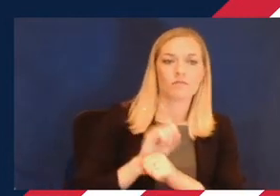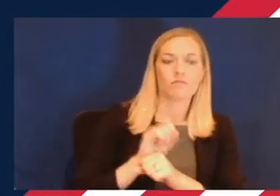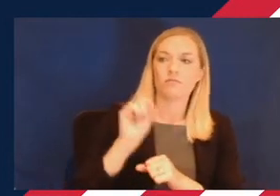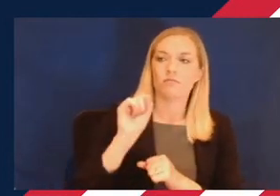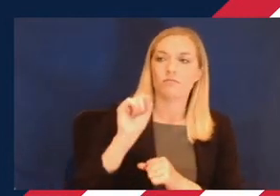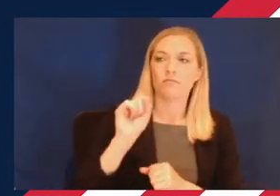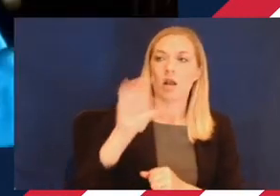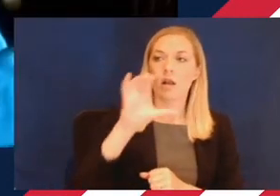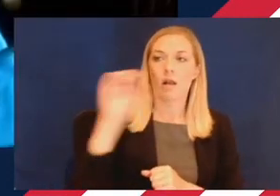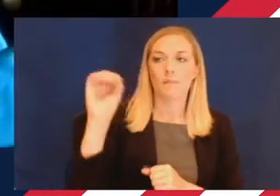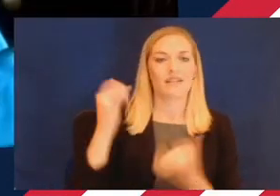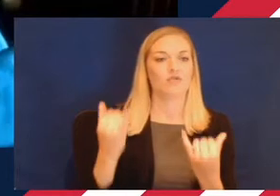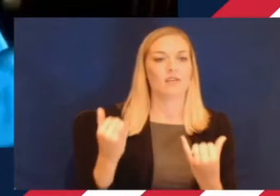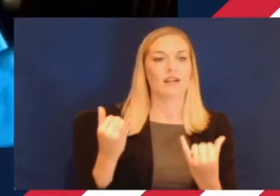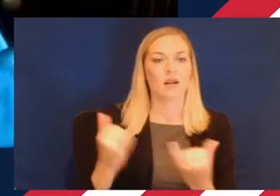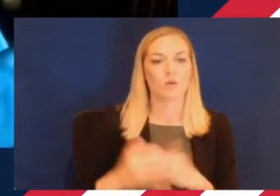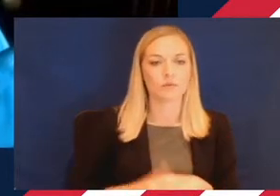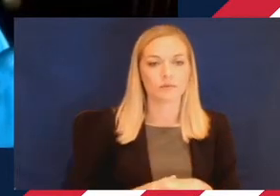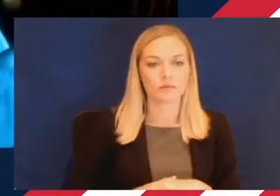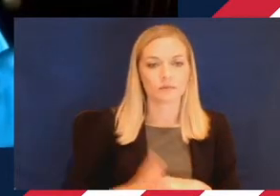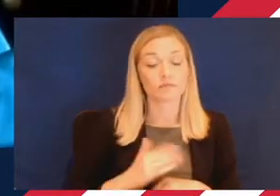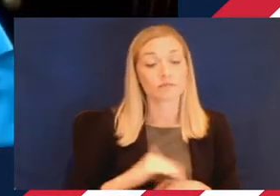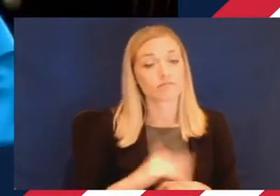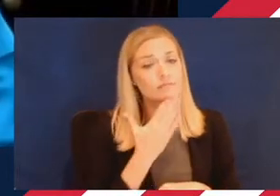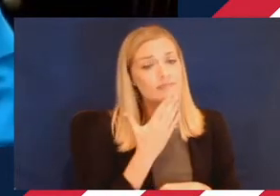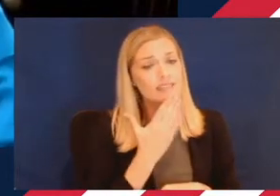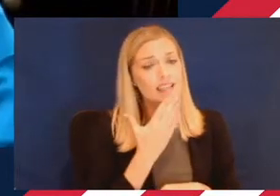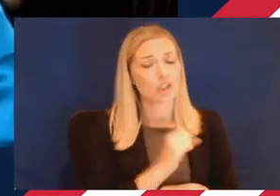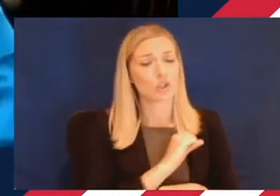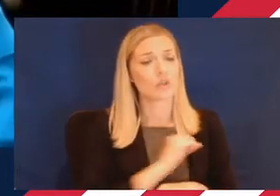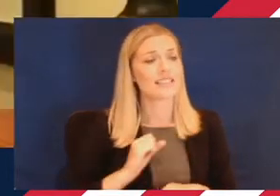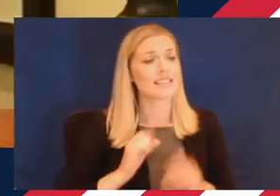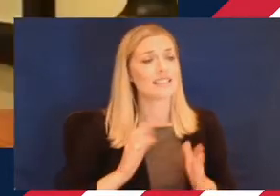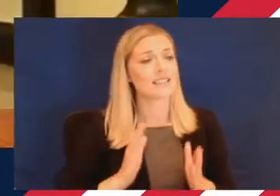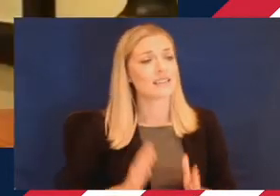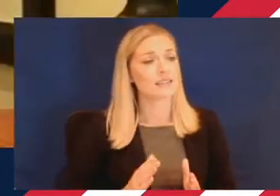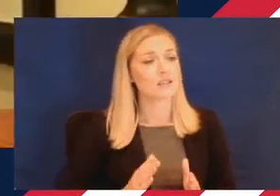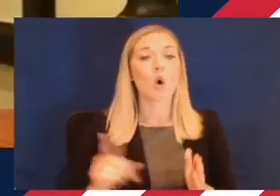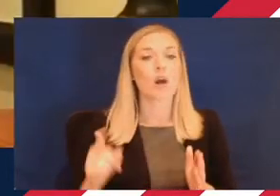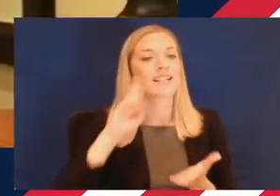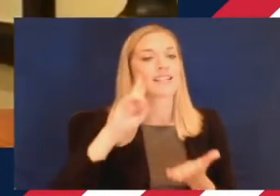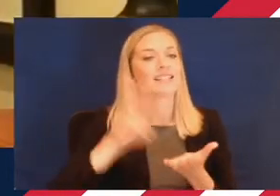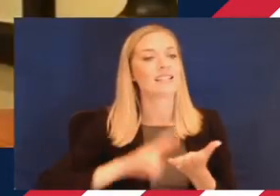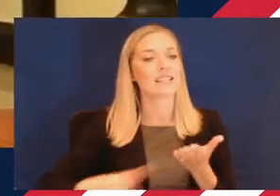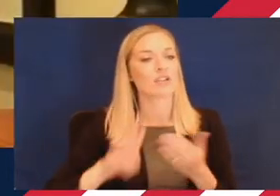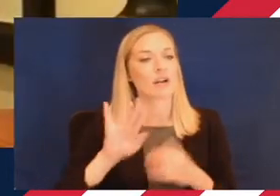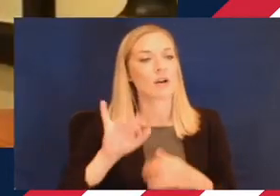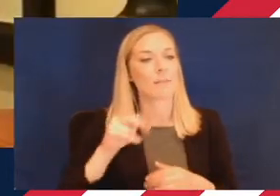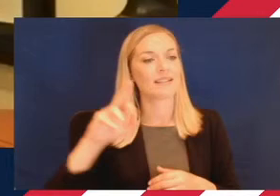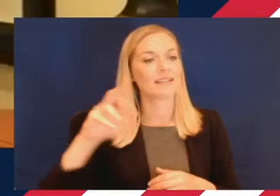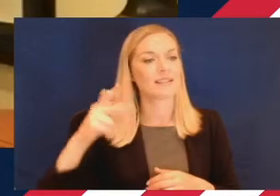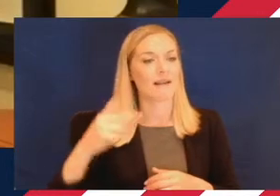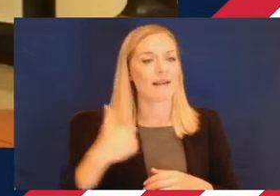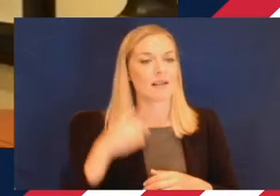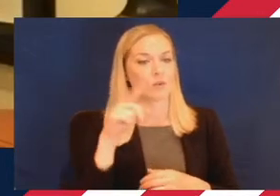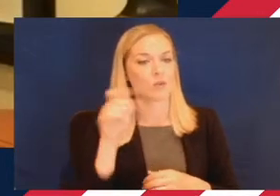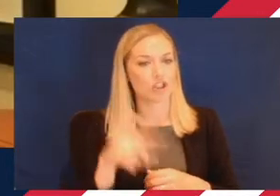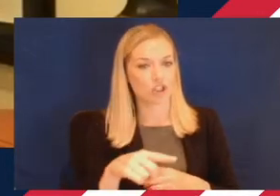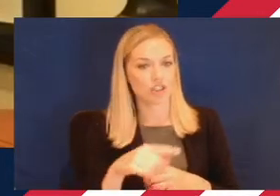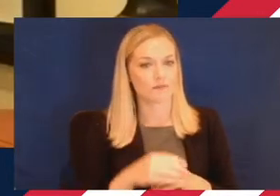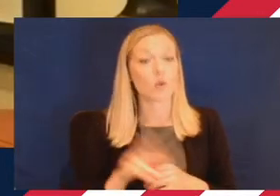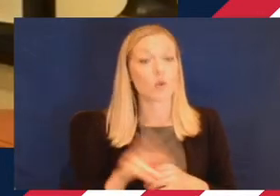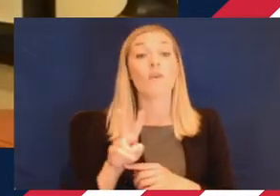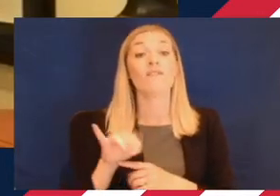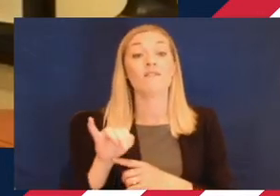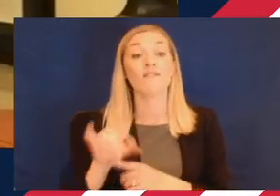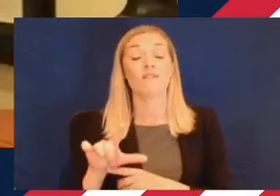Thank you. And Secretary Vilsack has a question. Thank you. Mr. Phillips, appreciate the opportunity to visit with you today